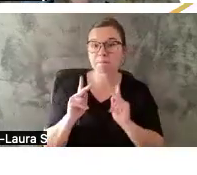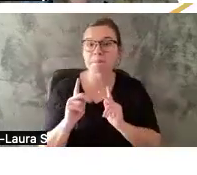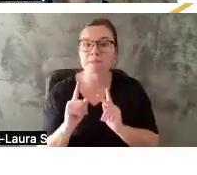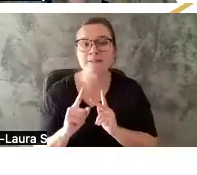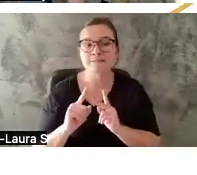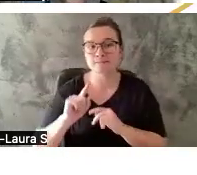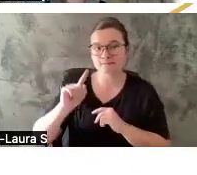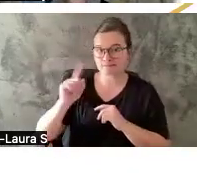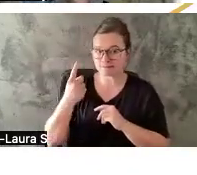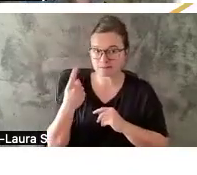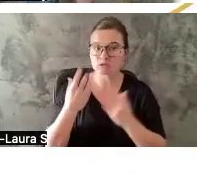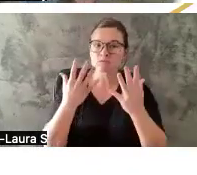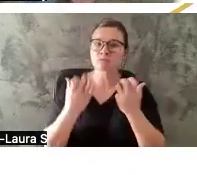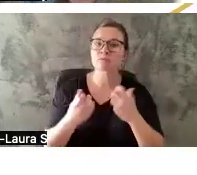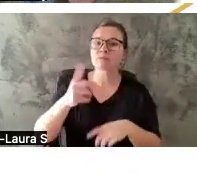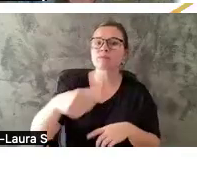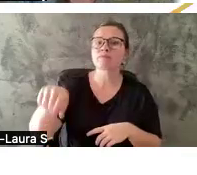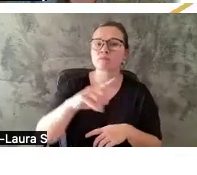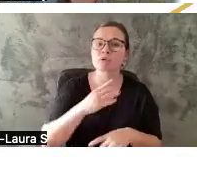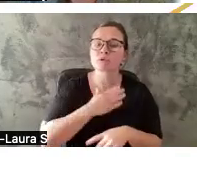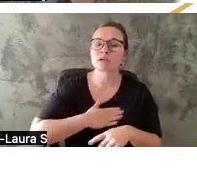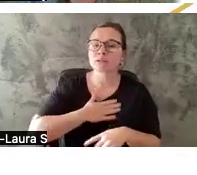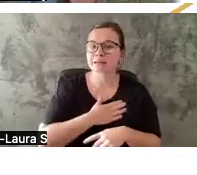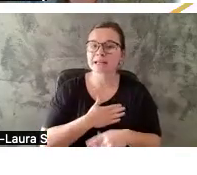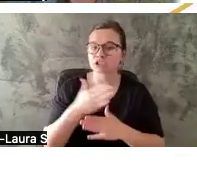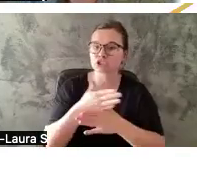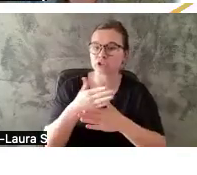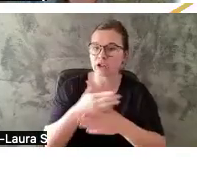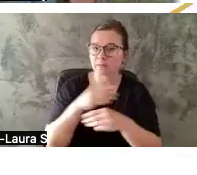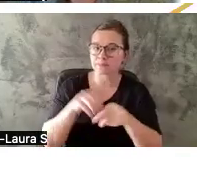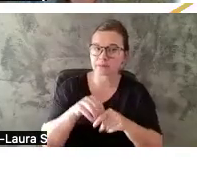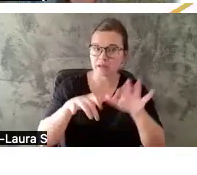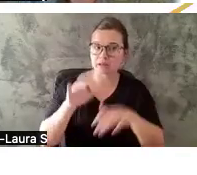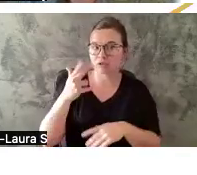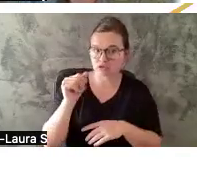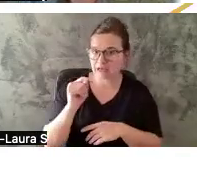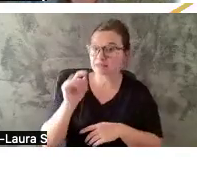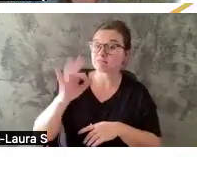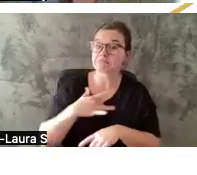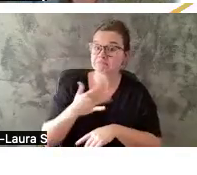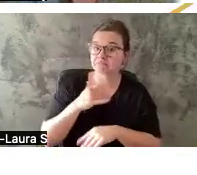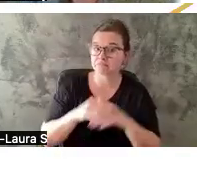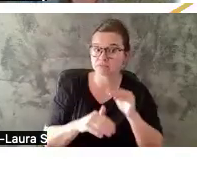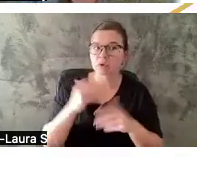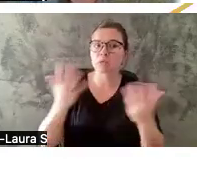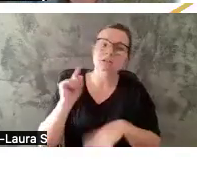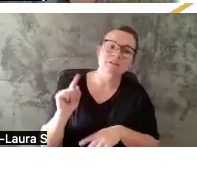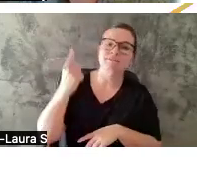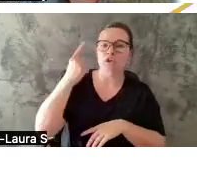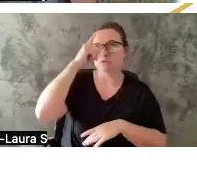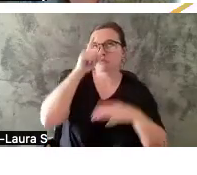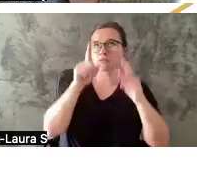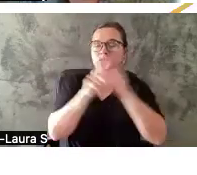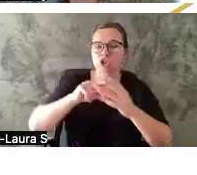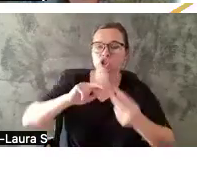as a first point, I want you to invite you to share in chat if you're comfortable. What is the first thing you think of when you hear